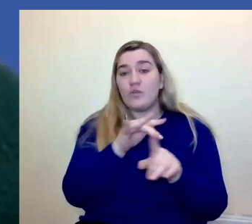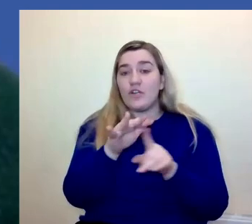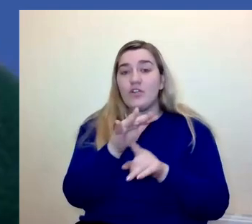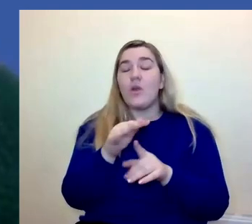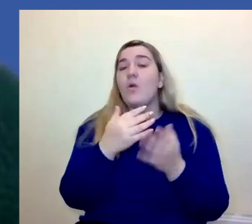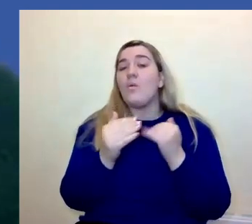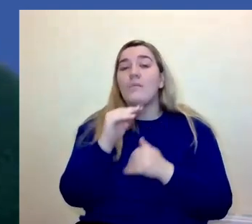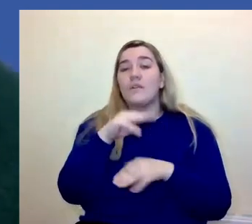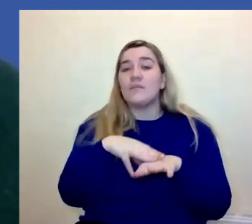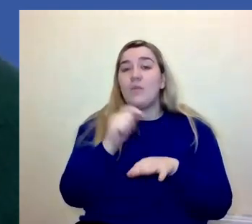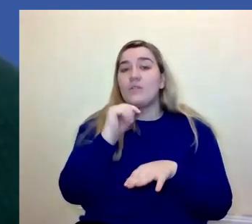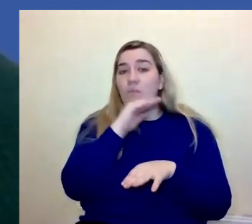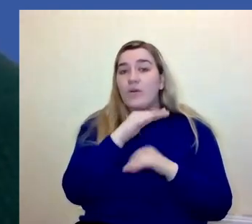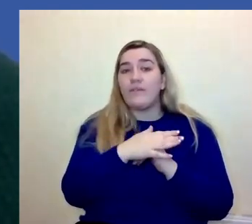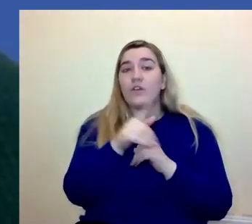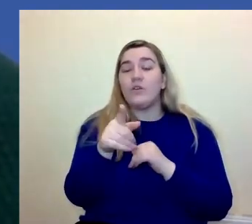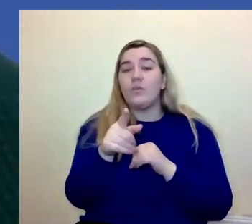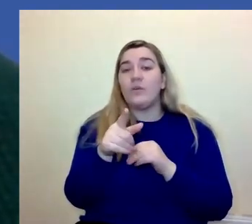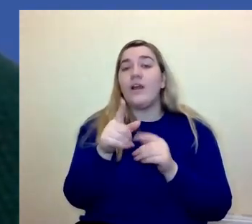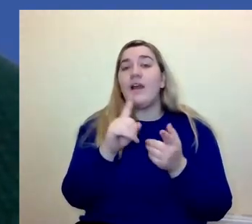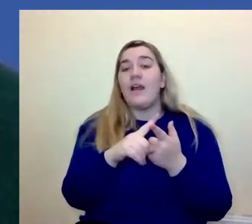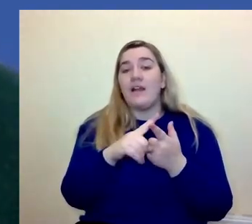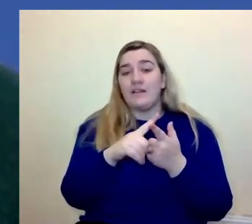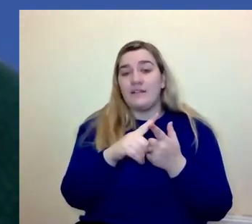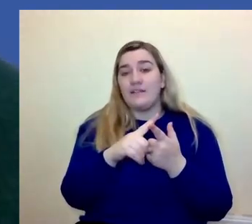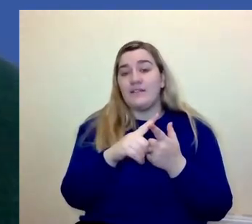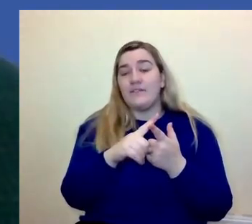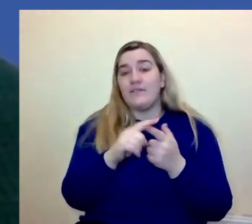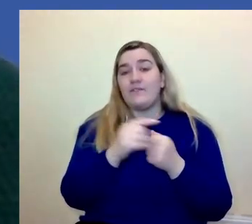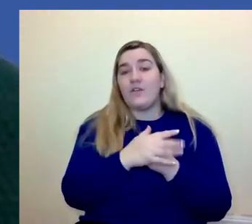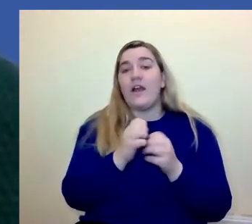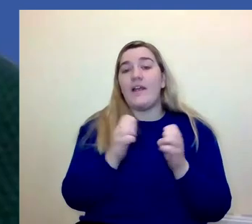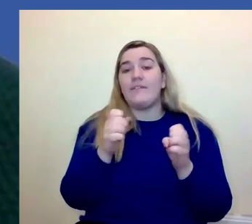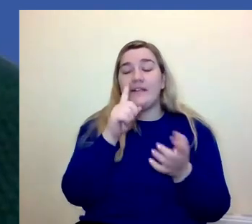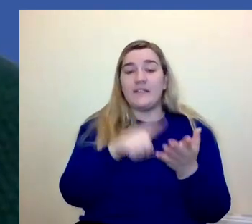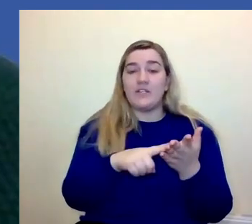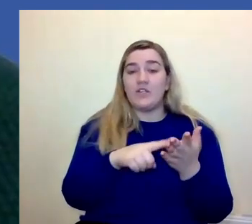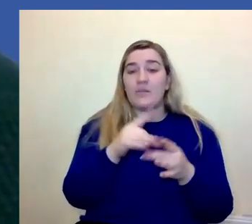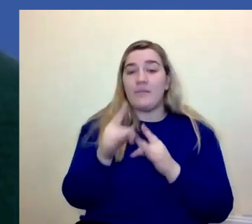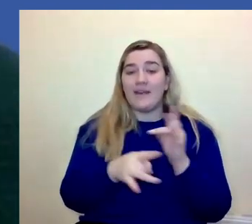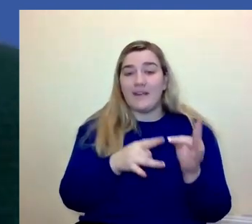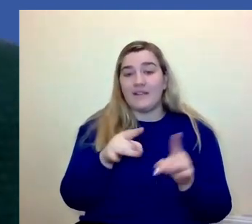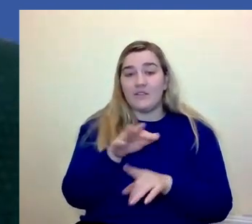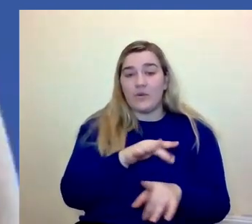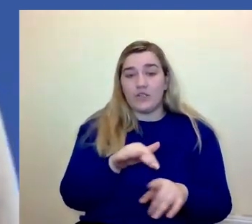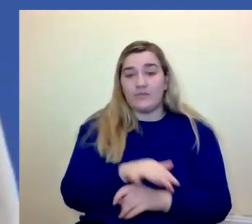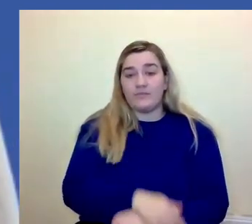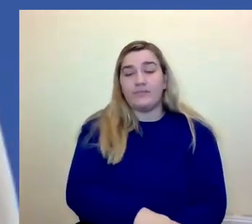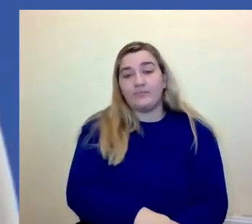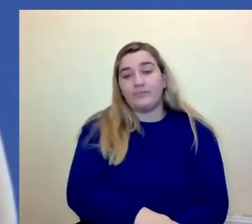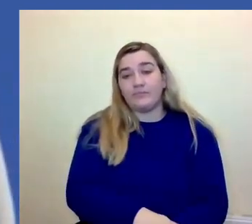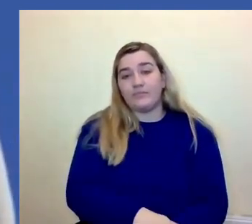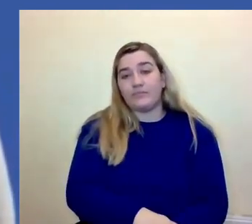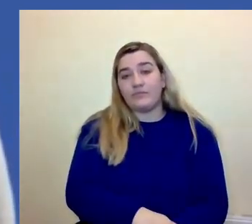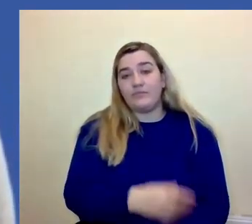most important to you in each of these decision making situations? I suppose it was